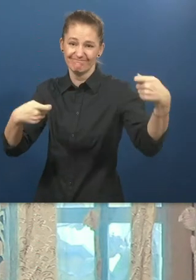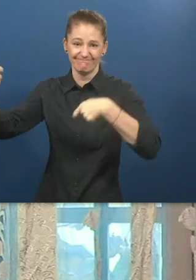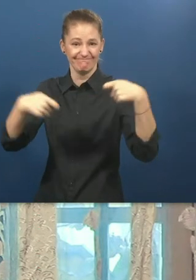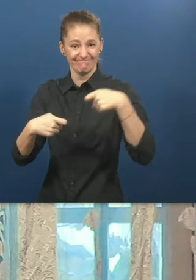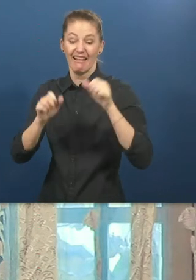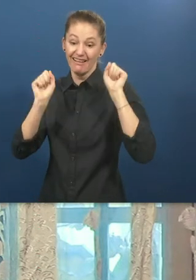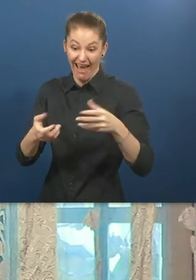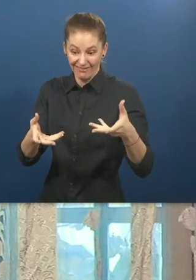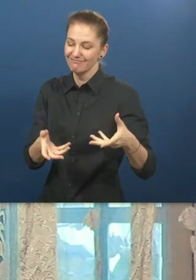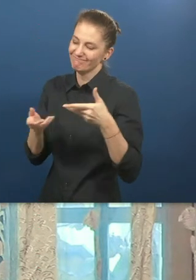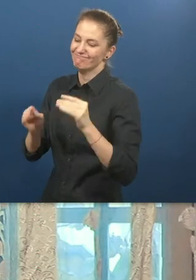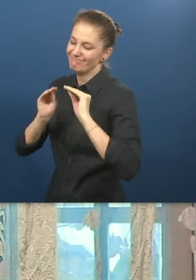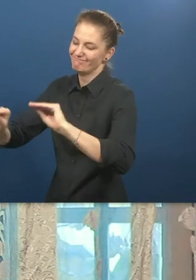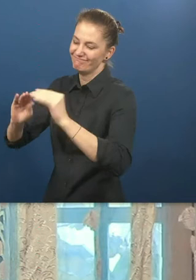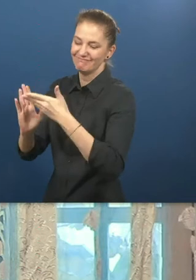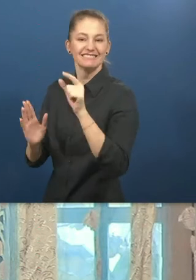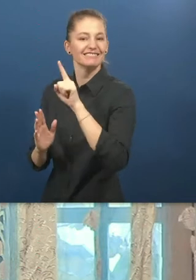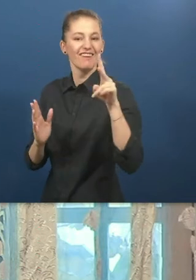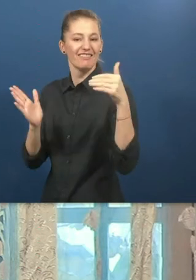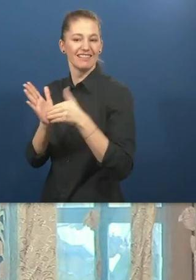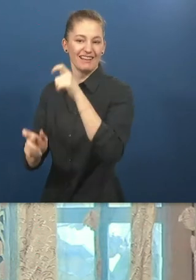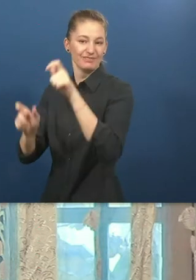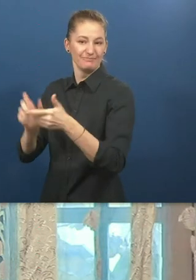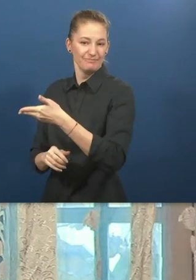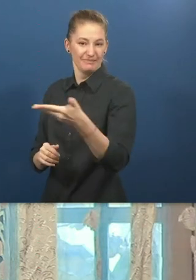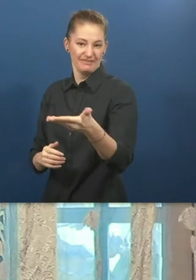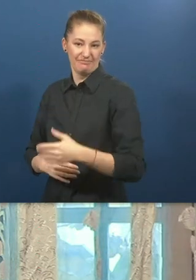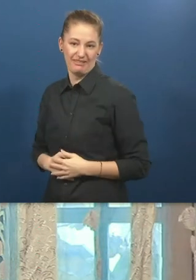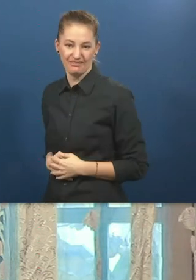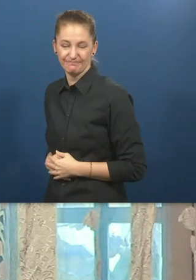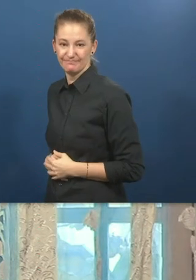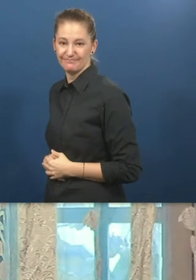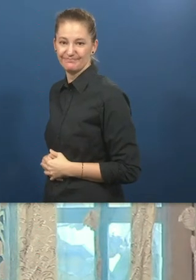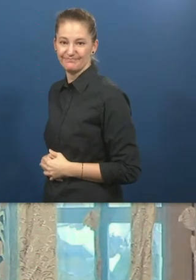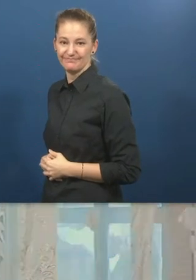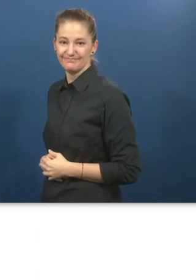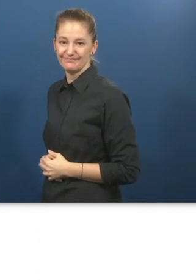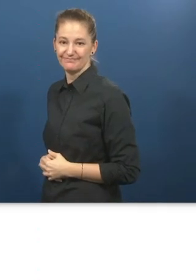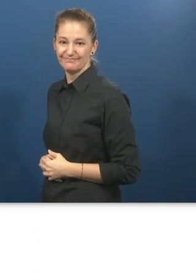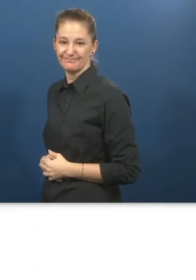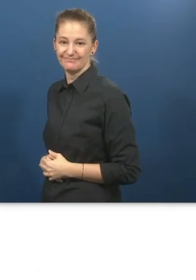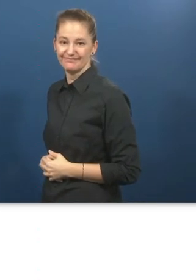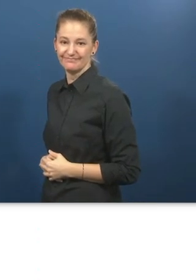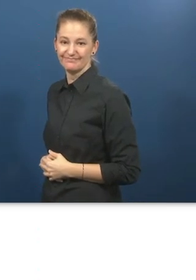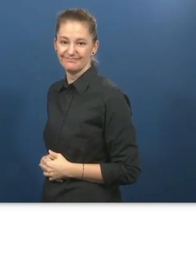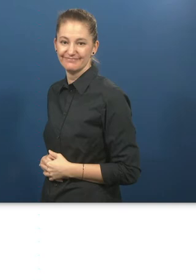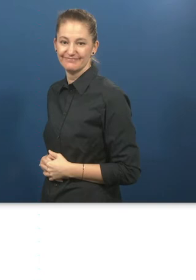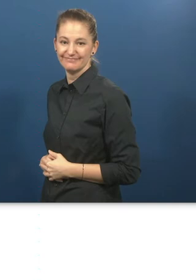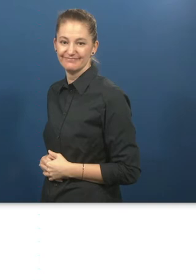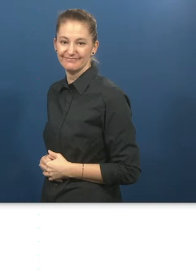from donor agencies to train more than 12,000 PWDs waiting for the rehabilitation.